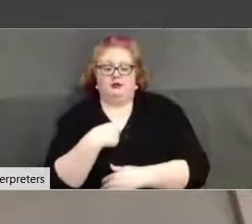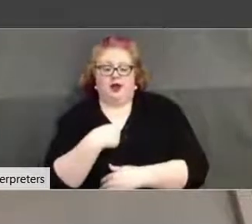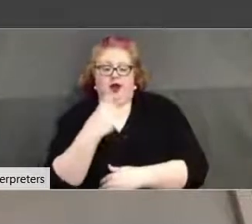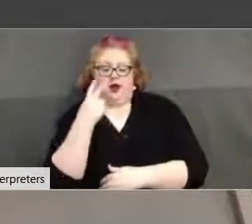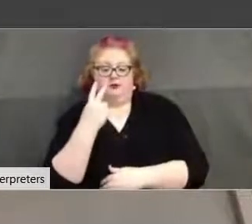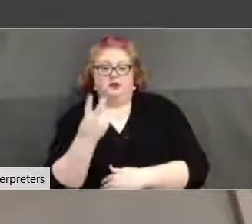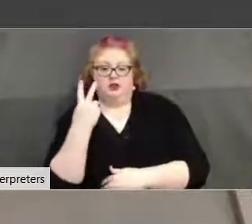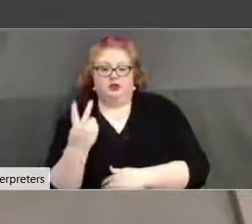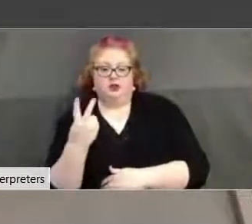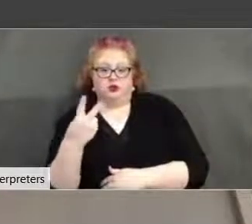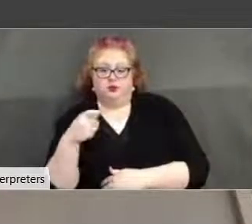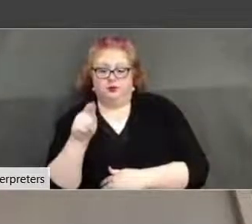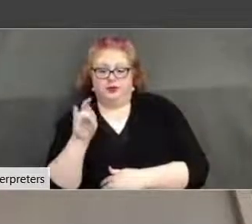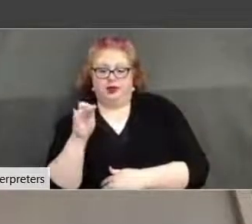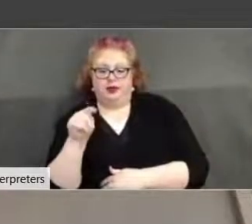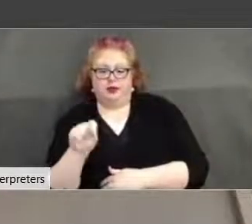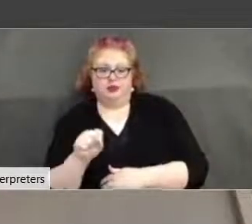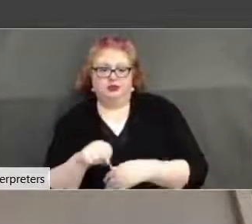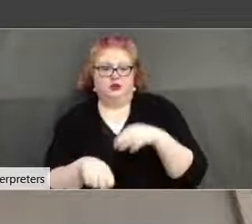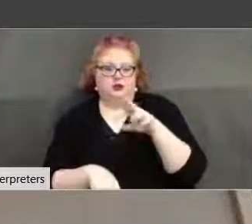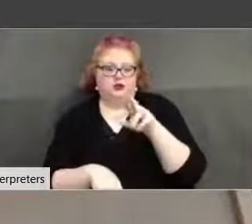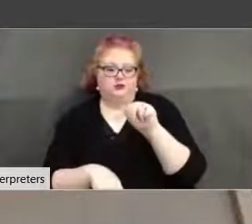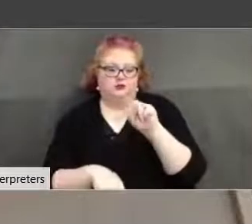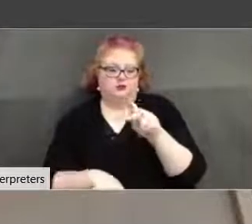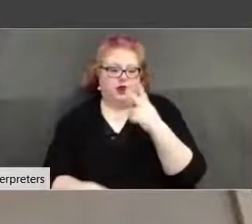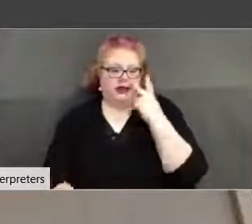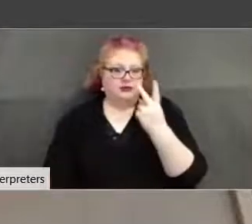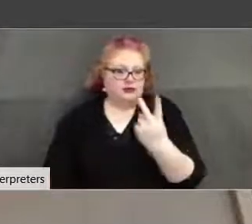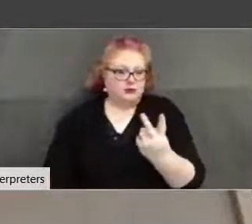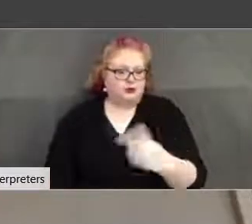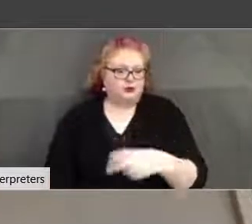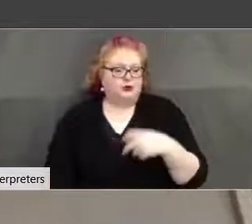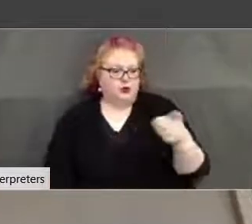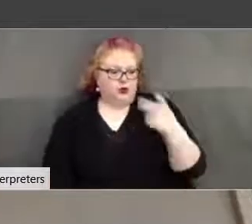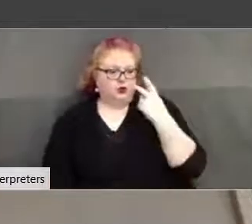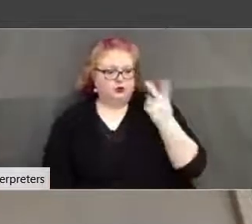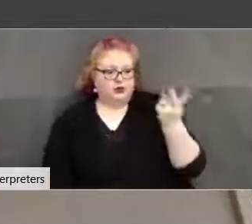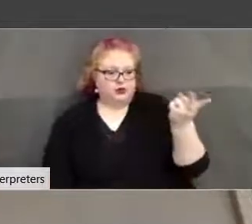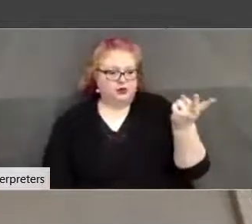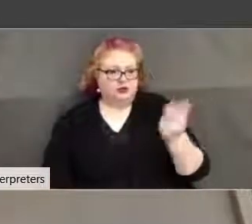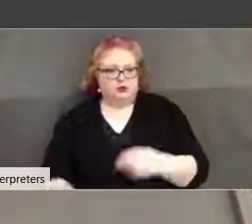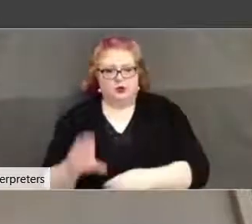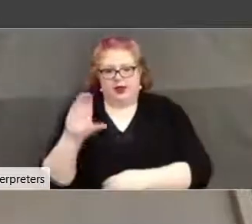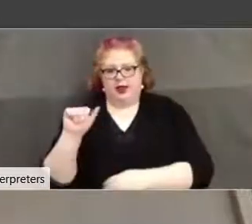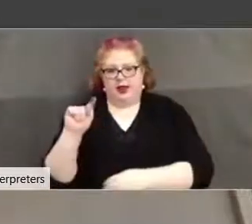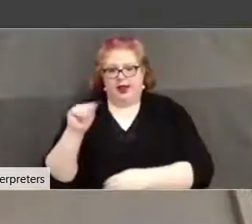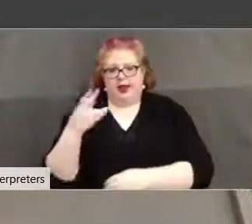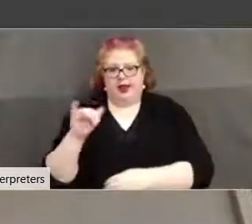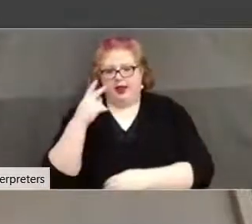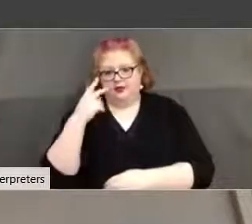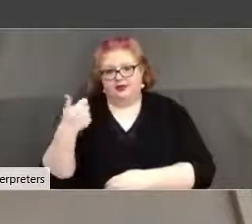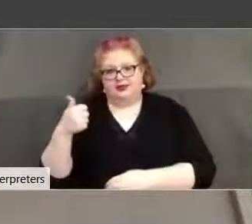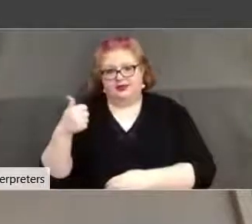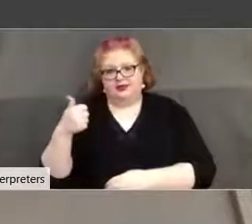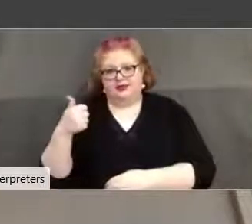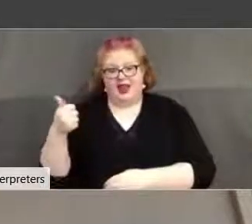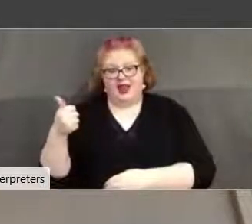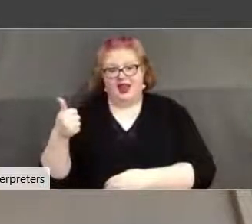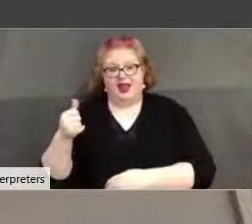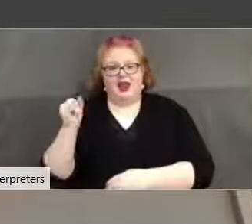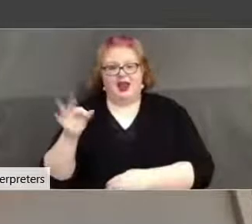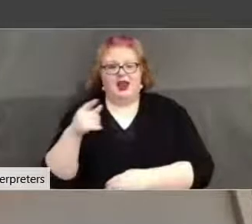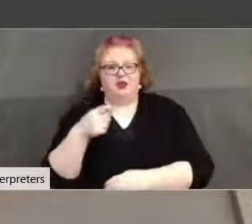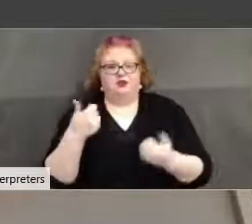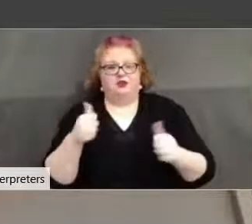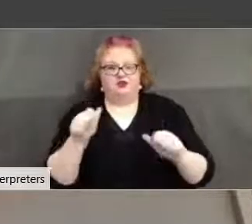seeing 2 patients, you're seeing 2 patients, Cappy's seeing 10 patients. Then if you're trying to monitor